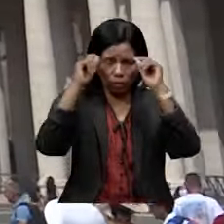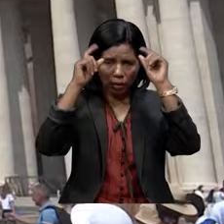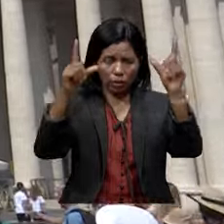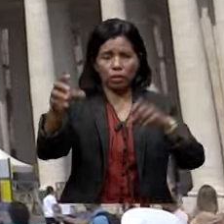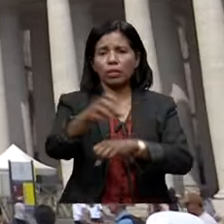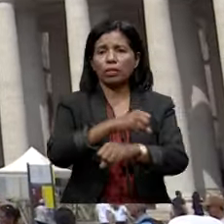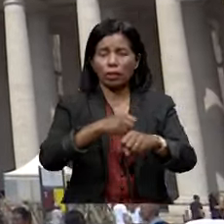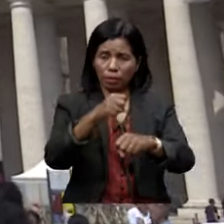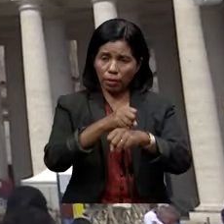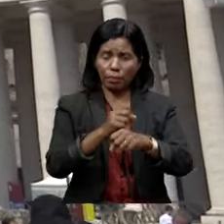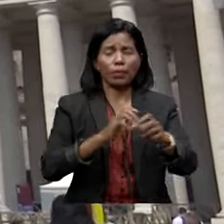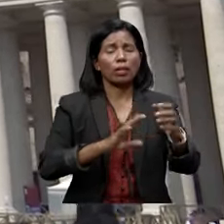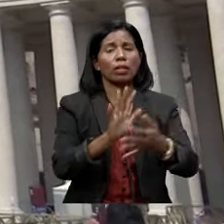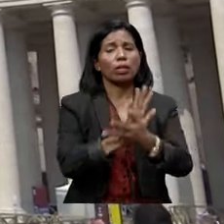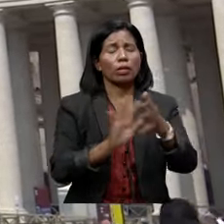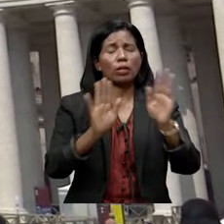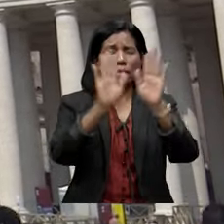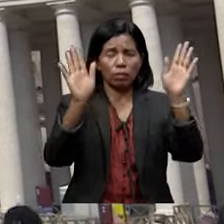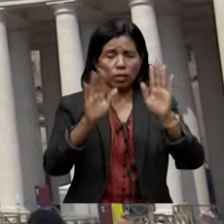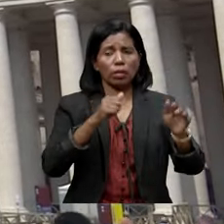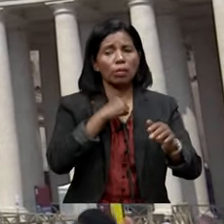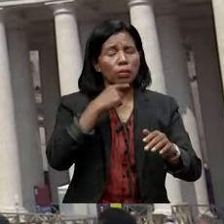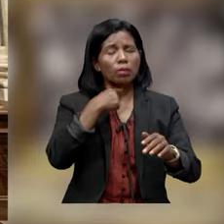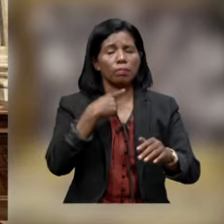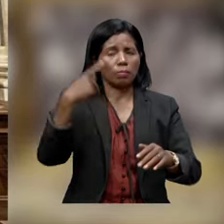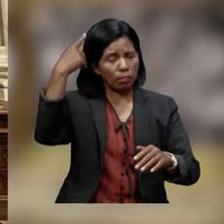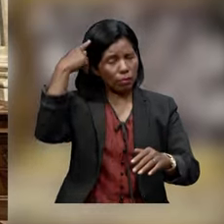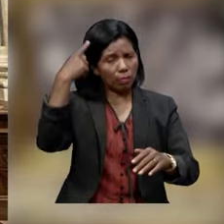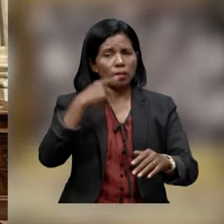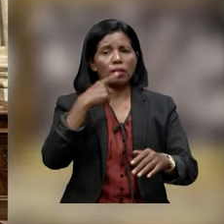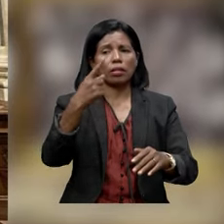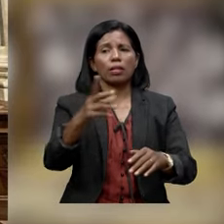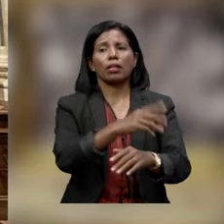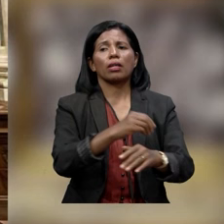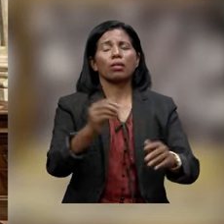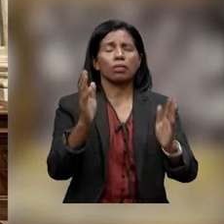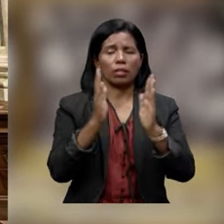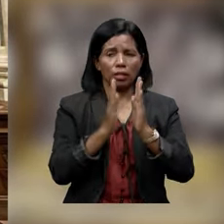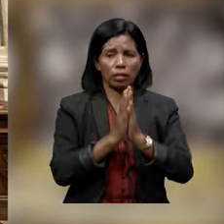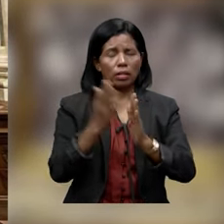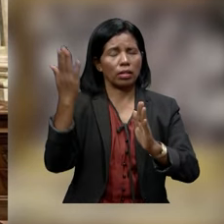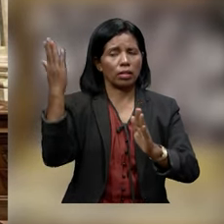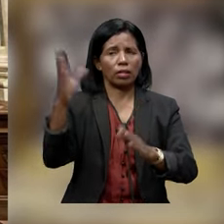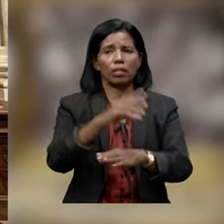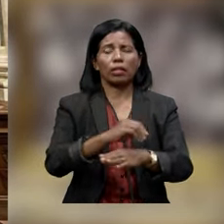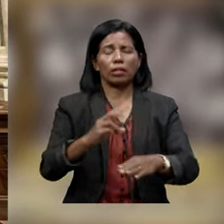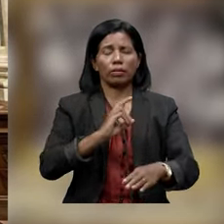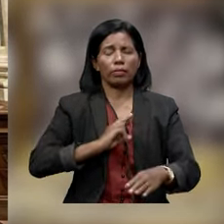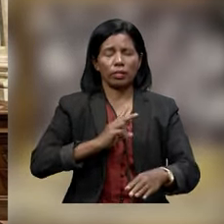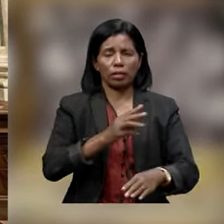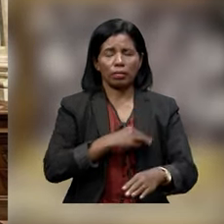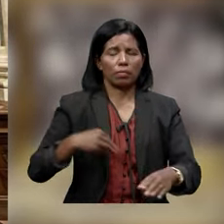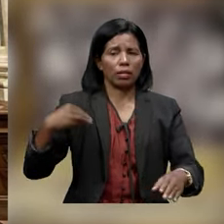Singapura. E domingo na der, Papa Francisco Mos dirige a Basílica Santa Maria Maior, ori reza e a imagem Virgem Maria Salus